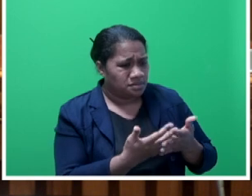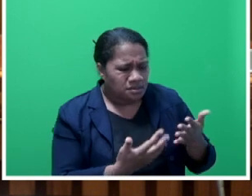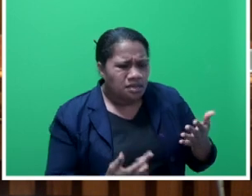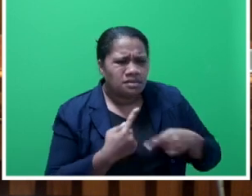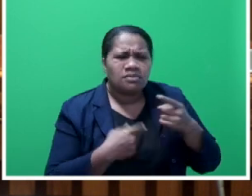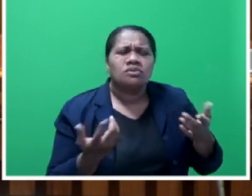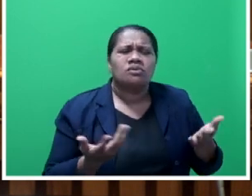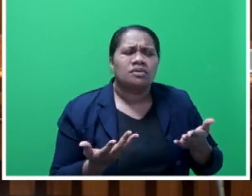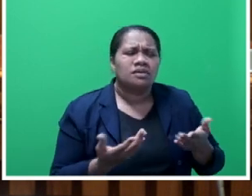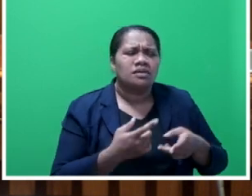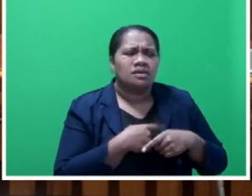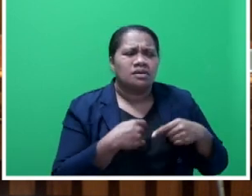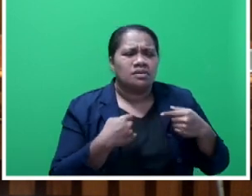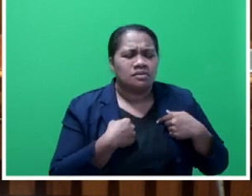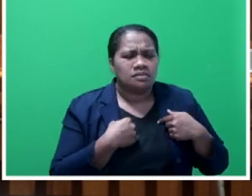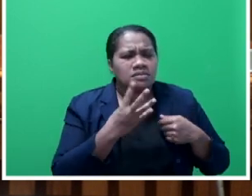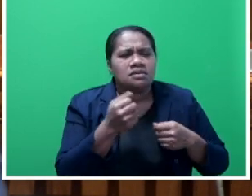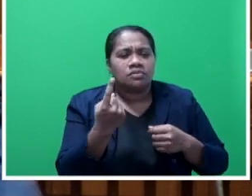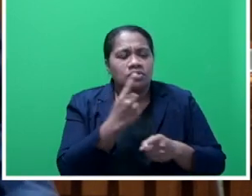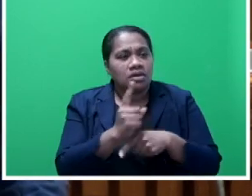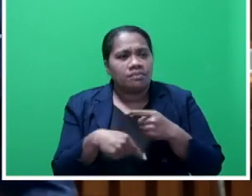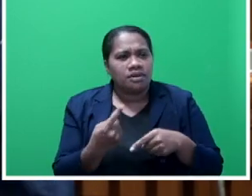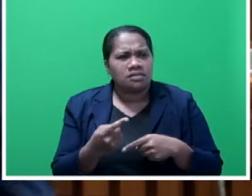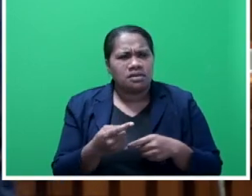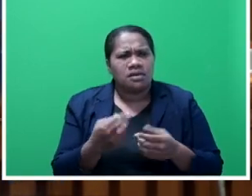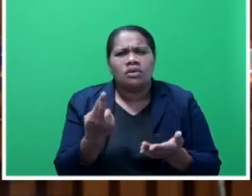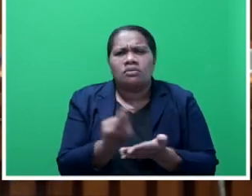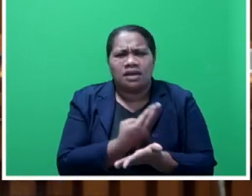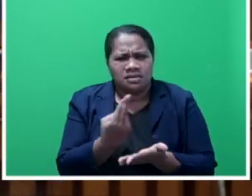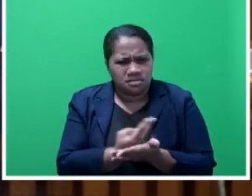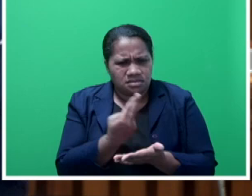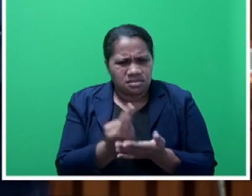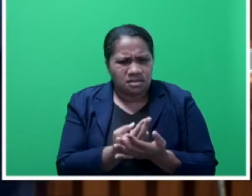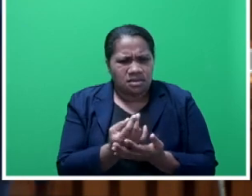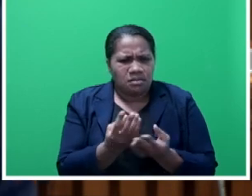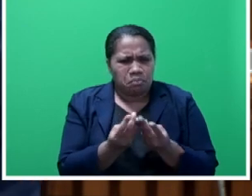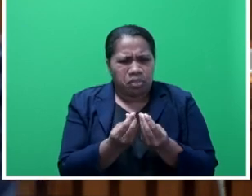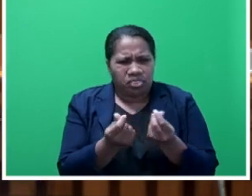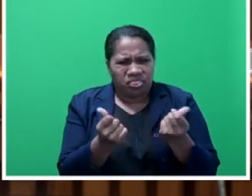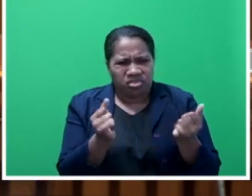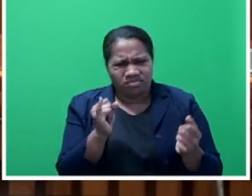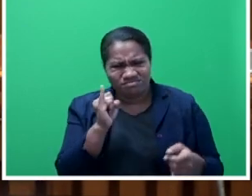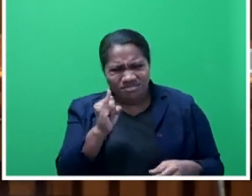where we've, or somebody mentioned about the rotten rice. Honorable, I think, Tui Sawau. Honorable Tui Sawau,